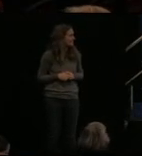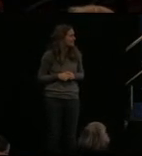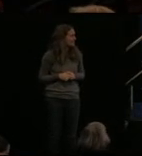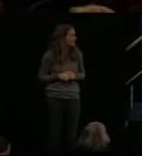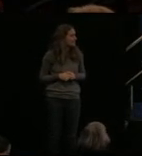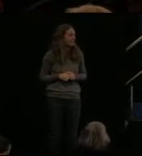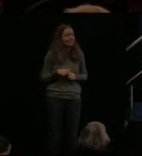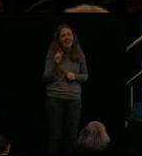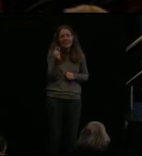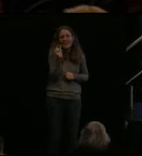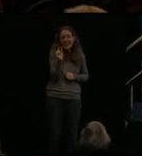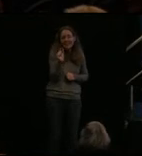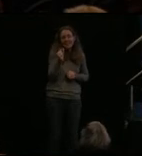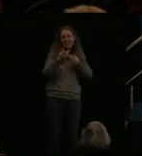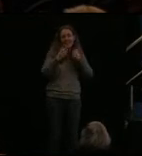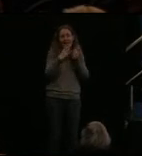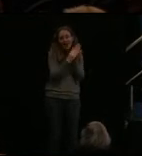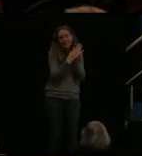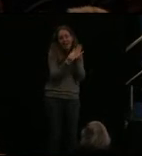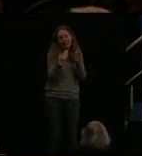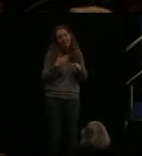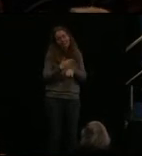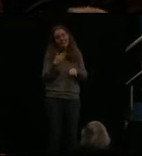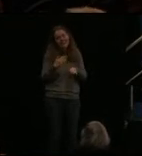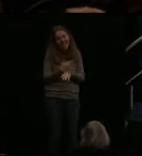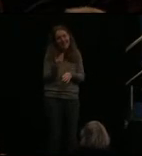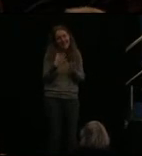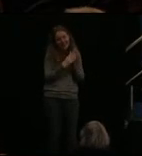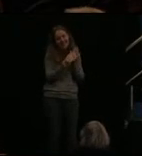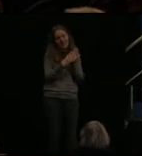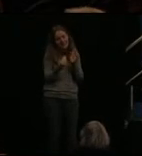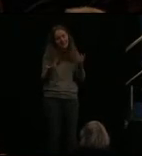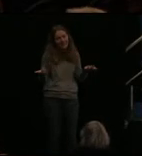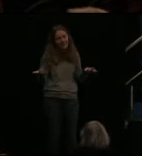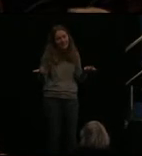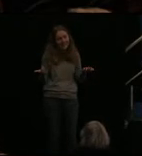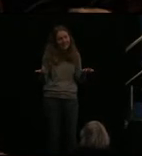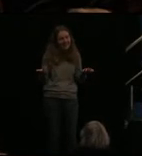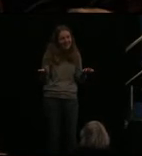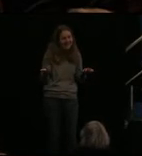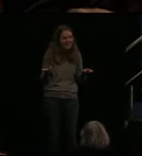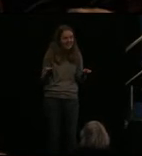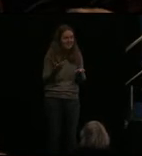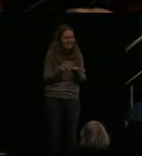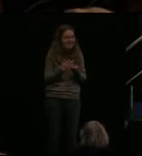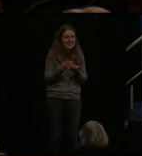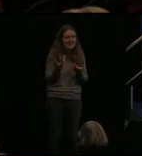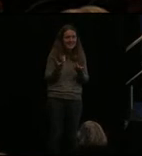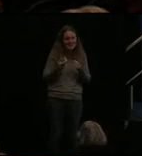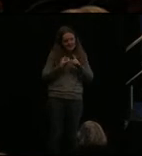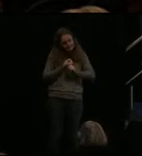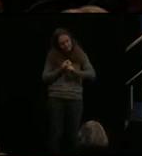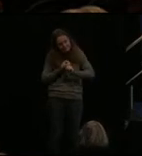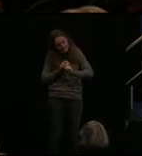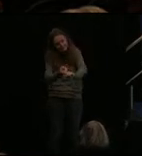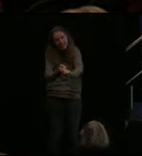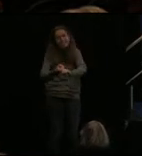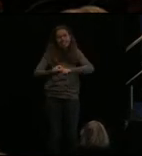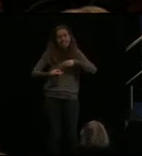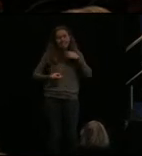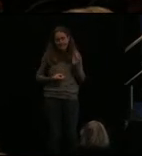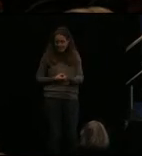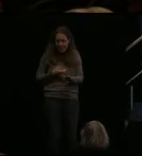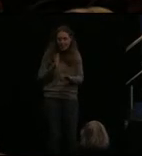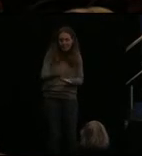That's just a little example. It's a practical example. But it's a principle of consistency, step by